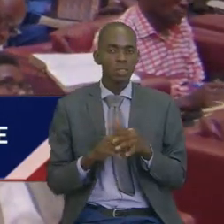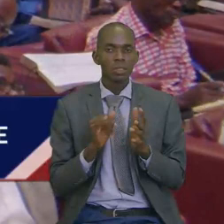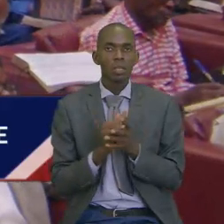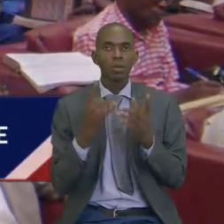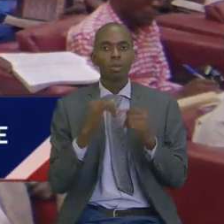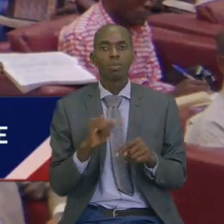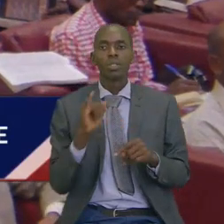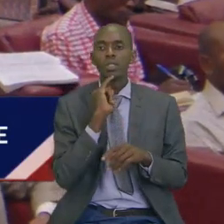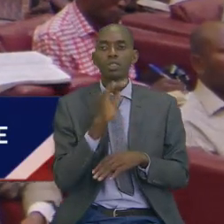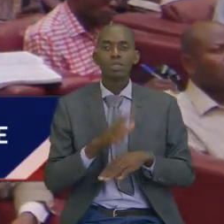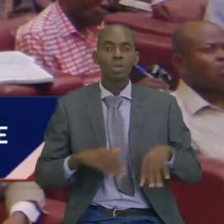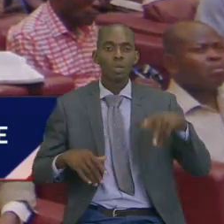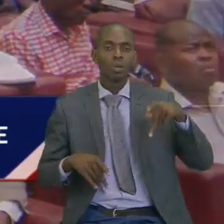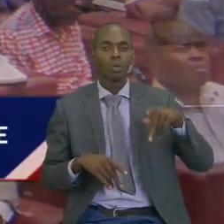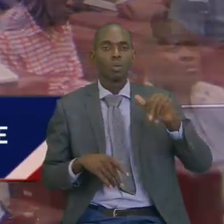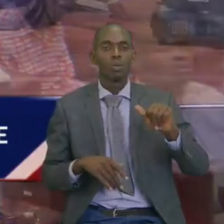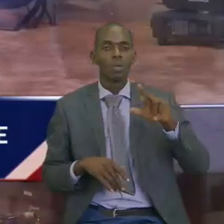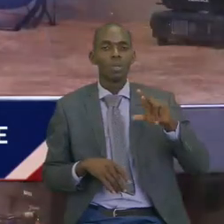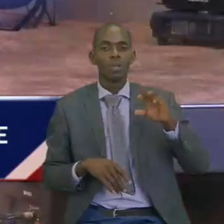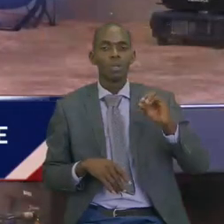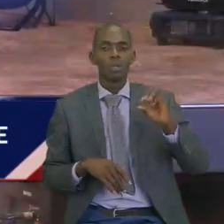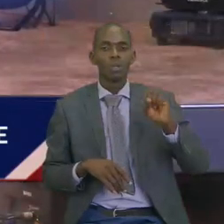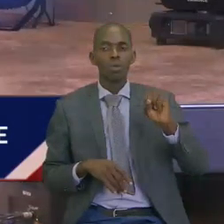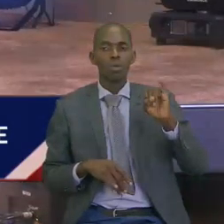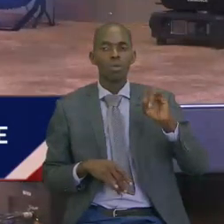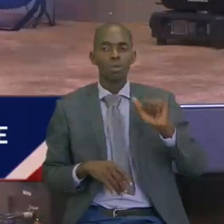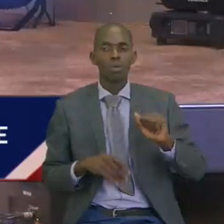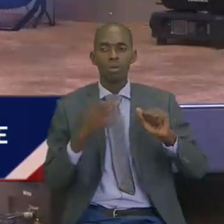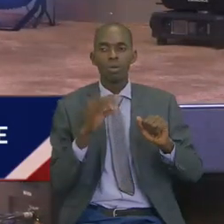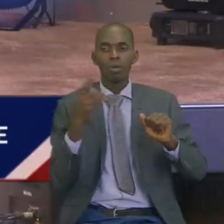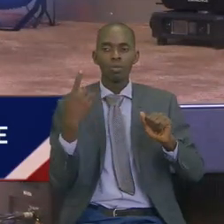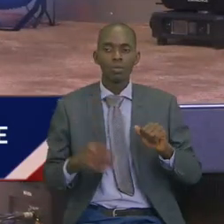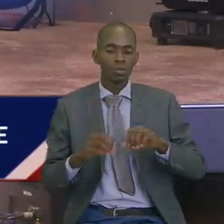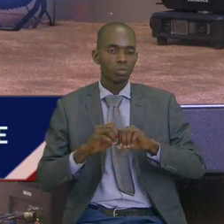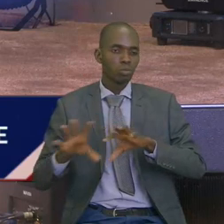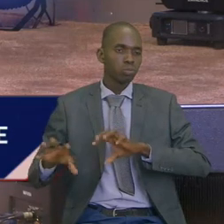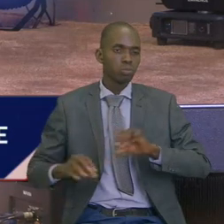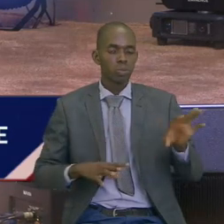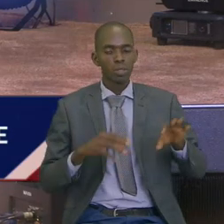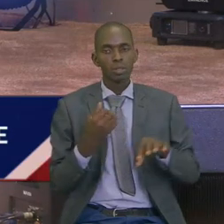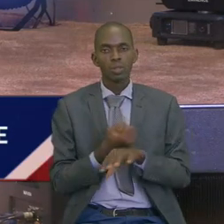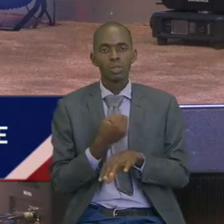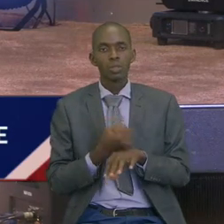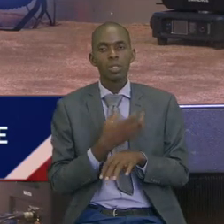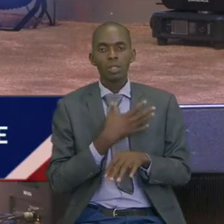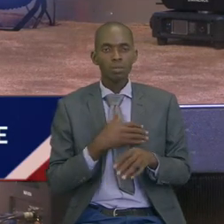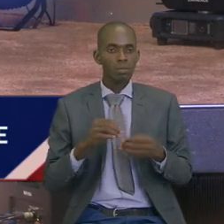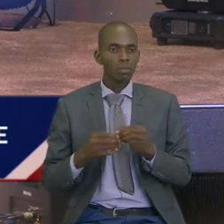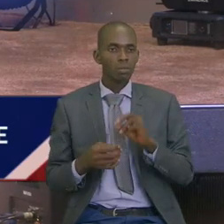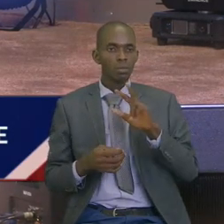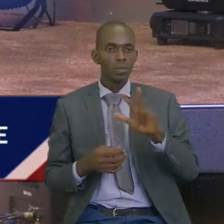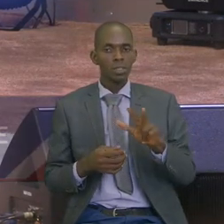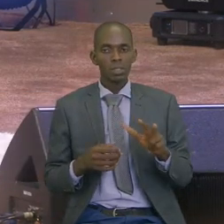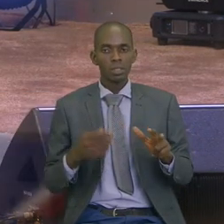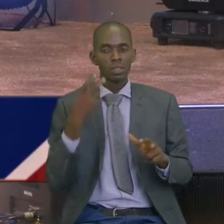called parousia. It says the sudden parousia of the shattering stone. And then number three, the saving